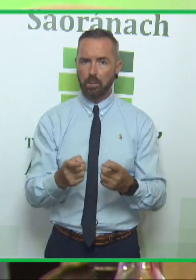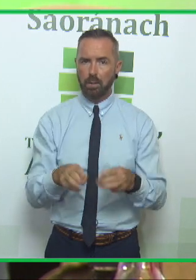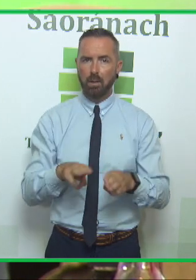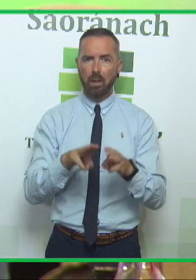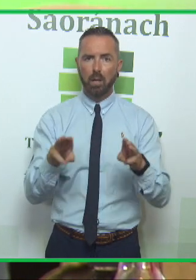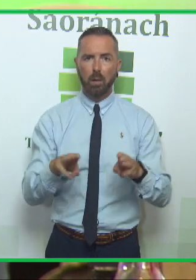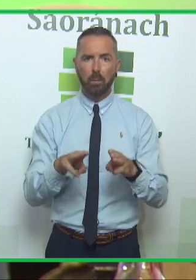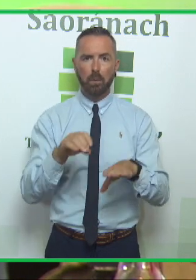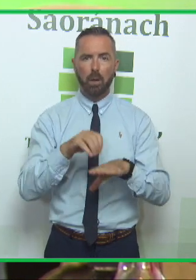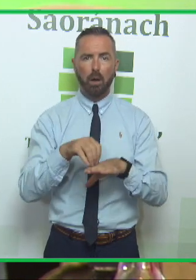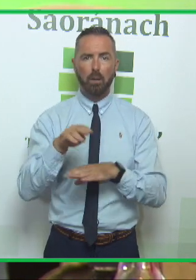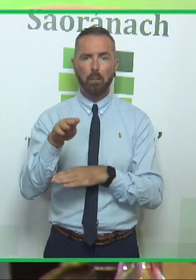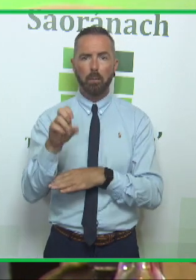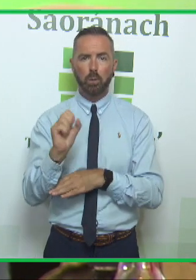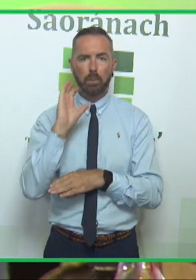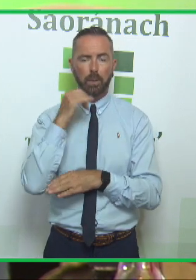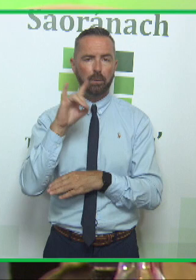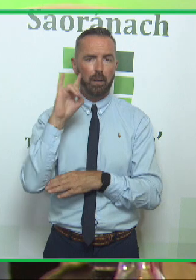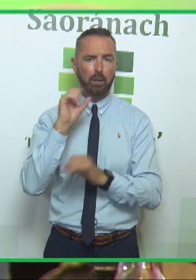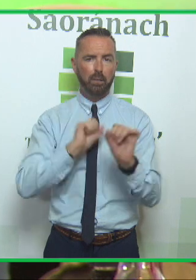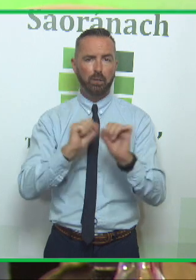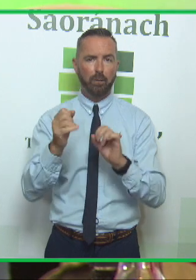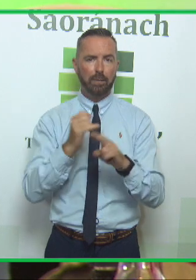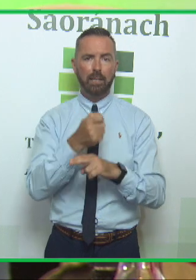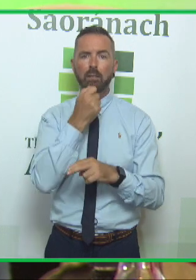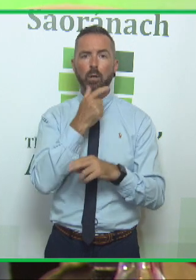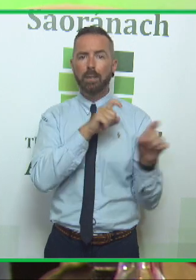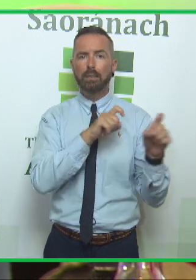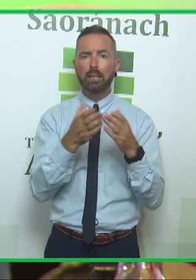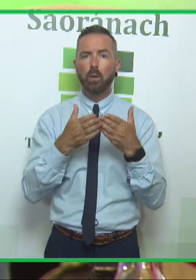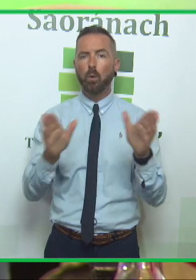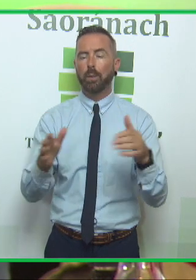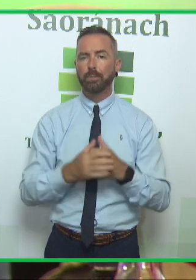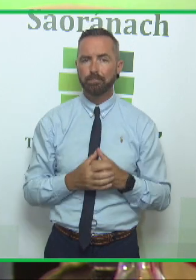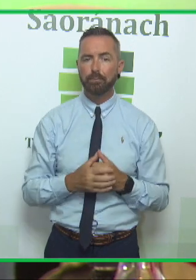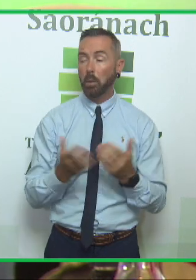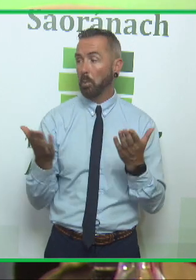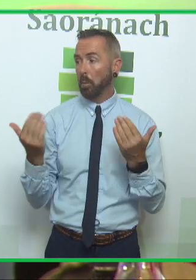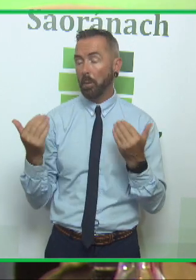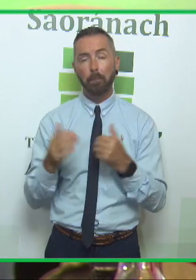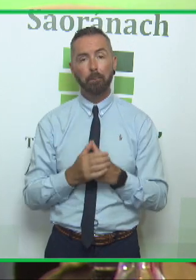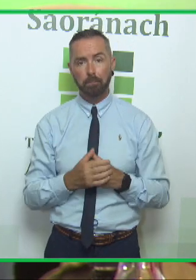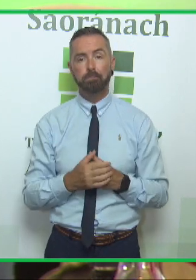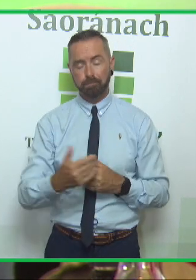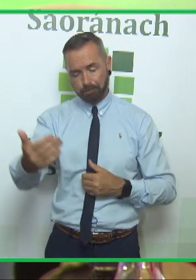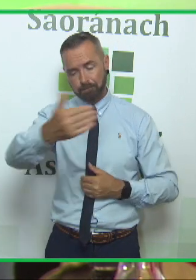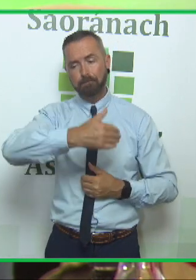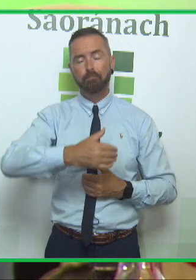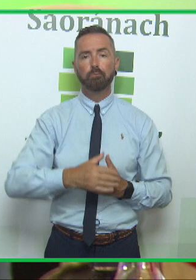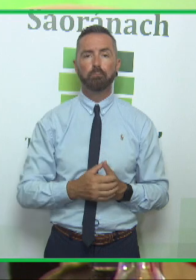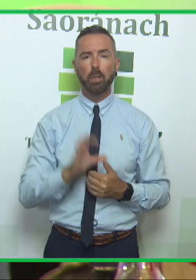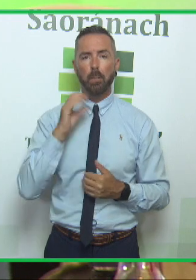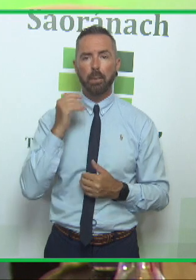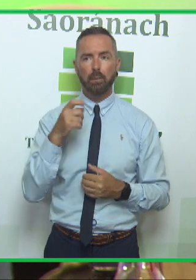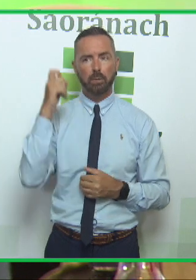were coming on the bus because they were hearing that services in Finglas were still open, and they were welcomed with open arms, because they were